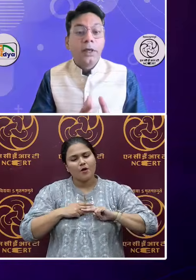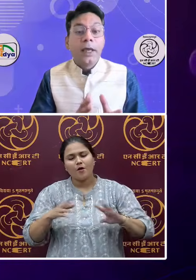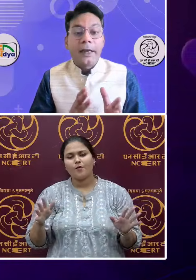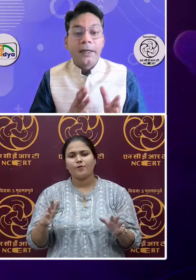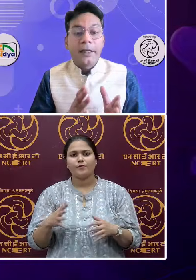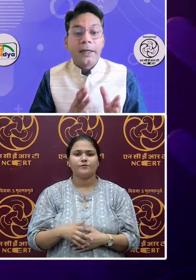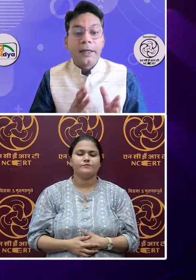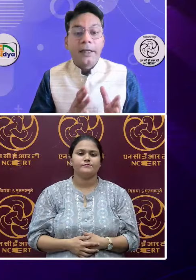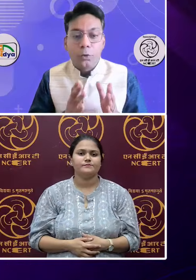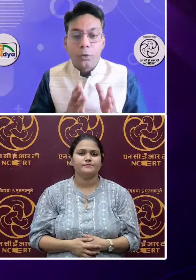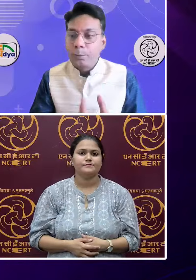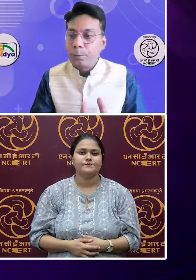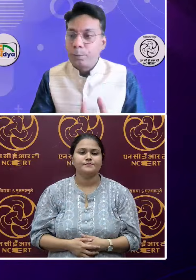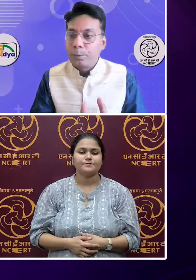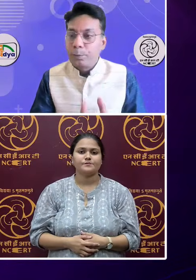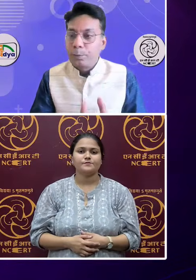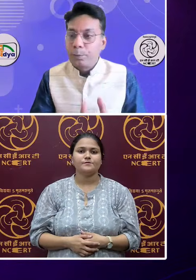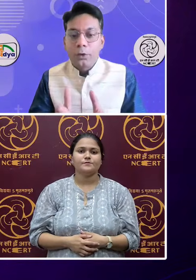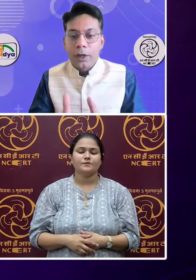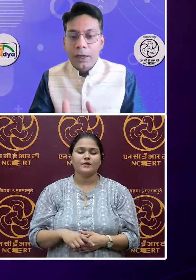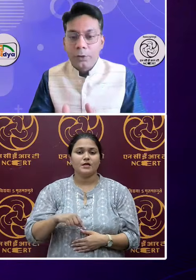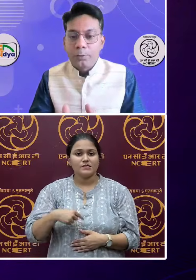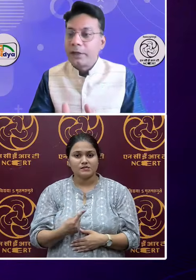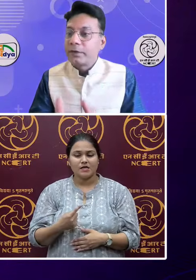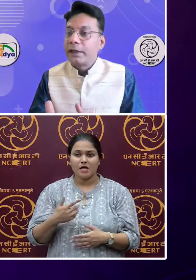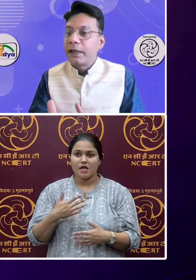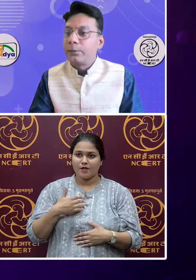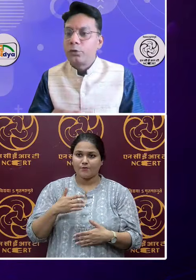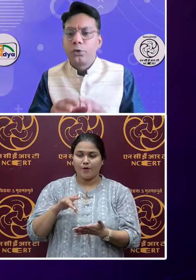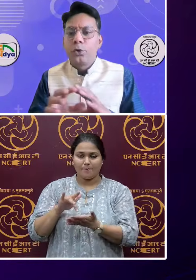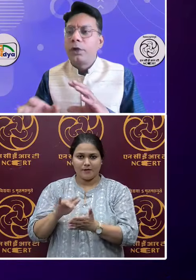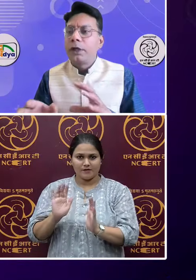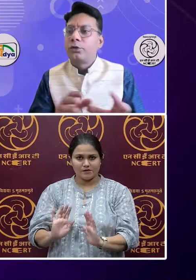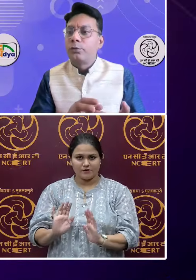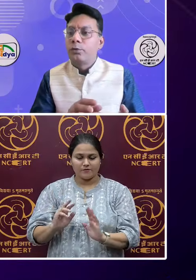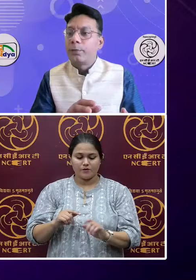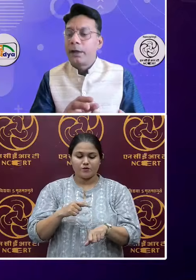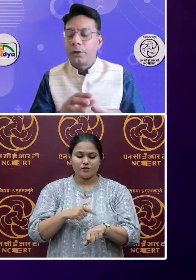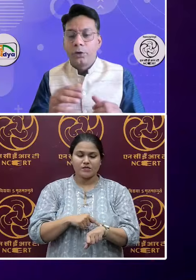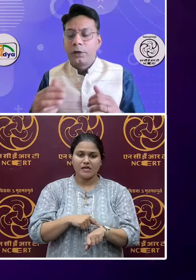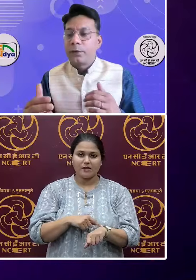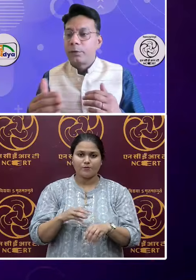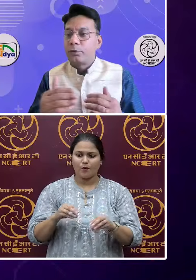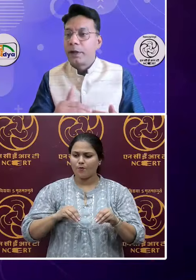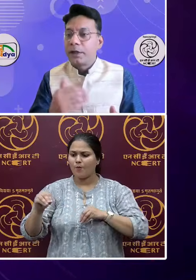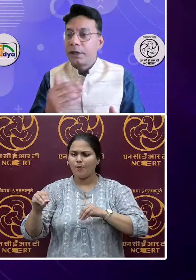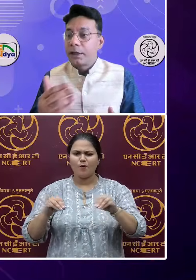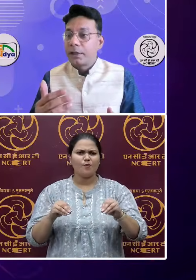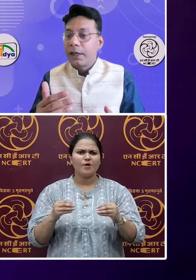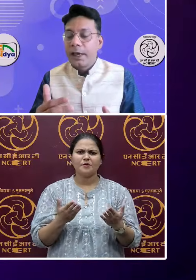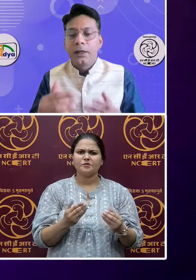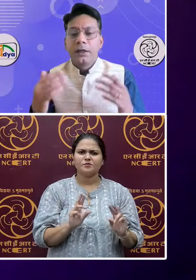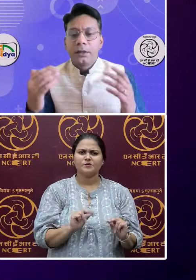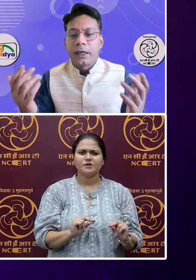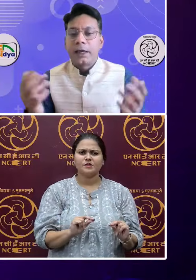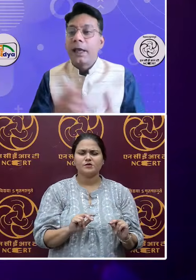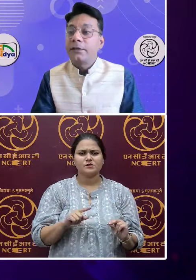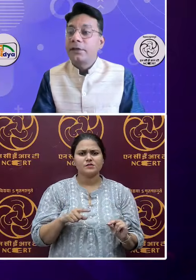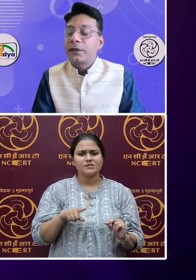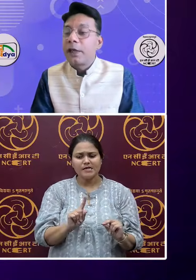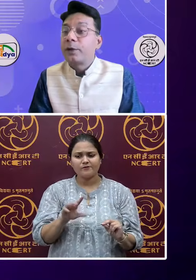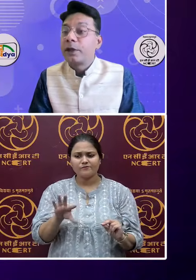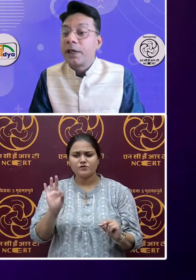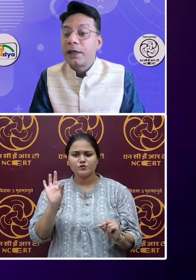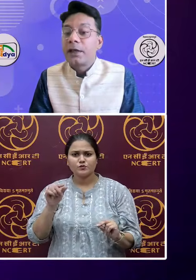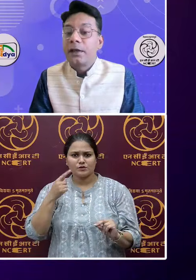mode at their own pace and time. So no need for movement here and there. They can